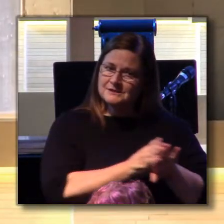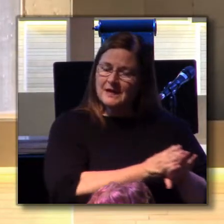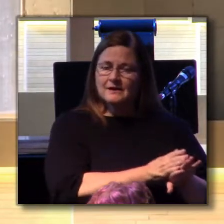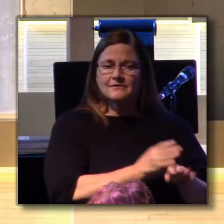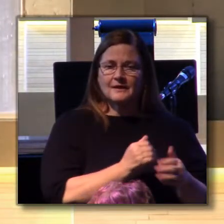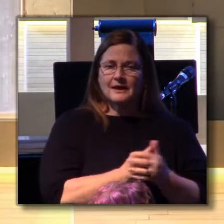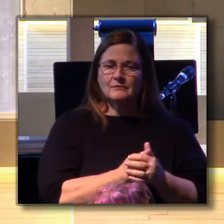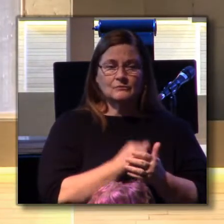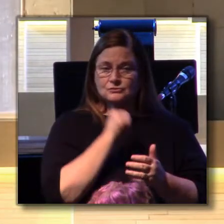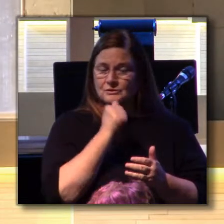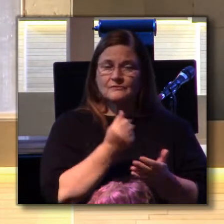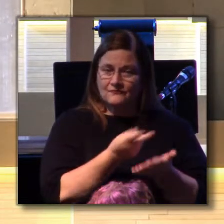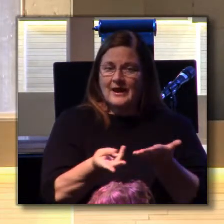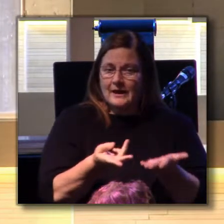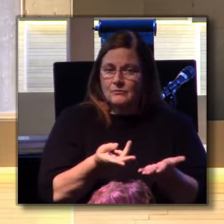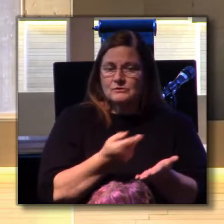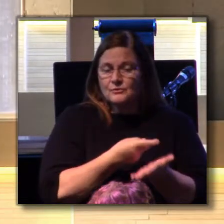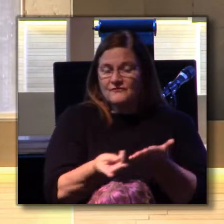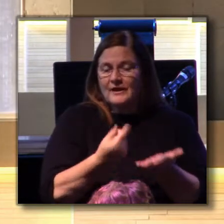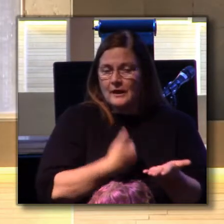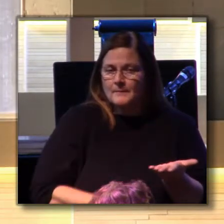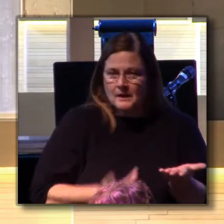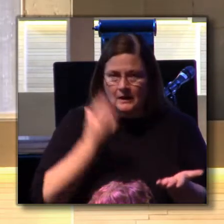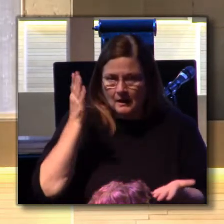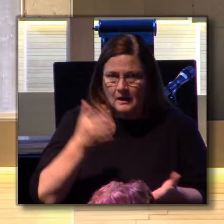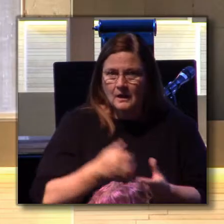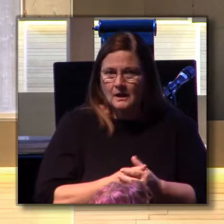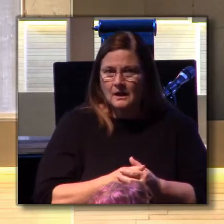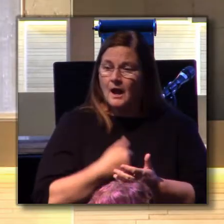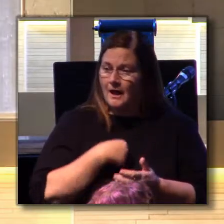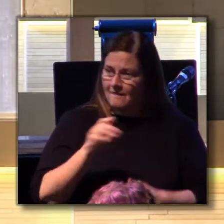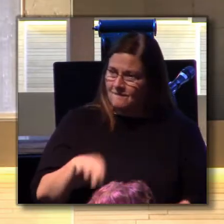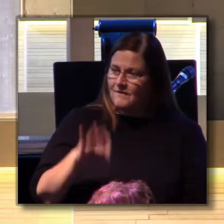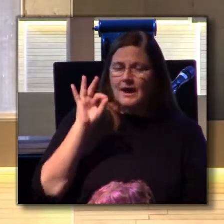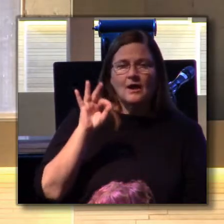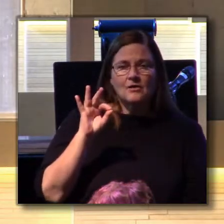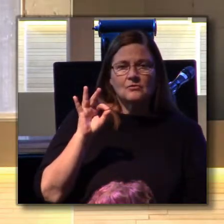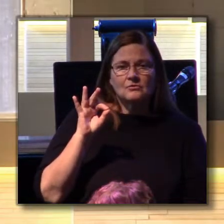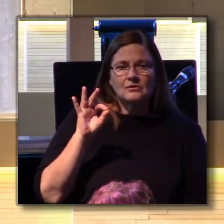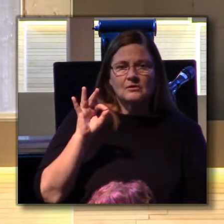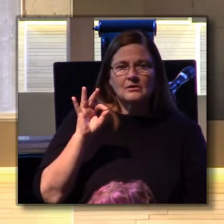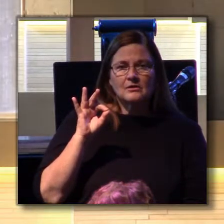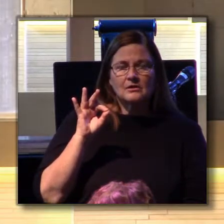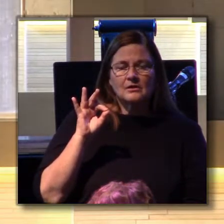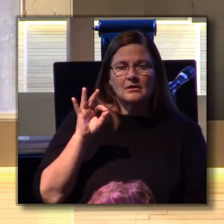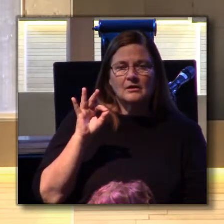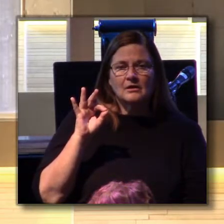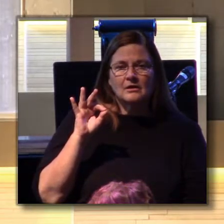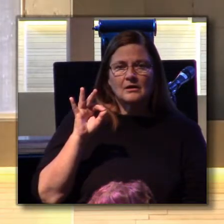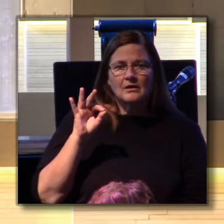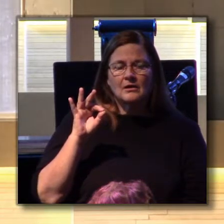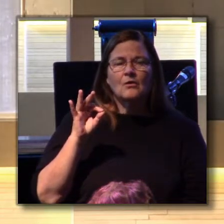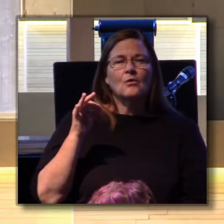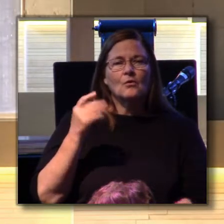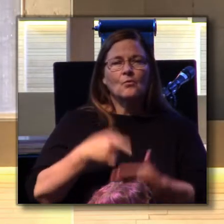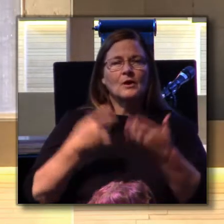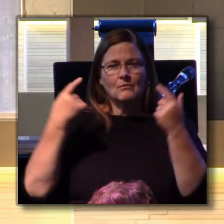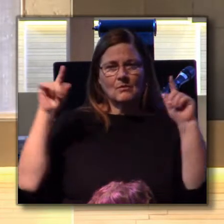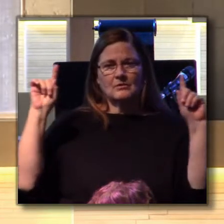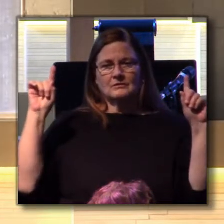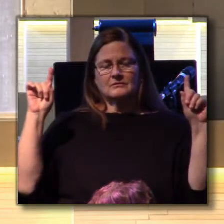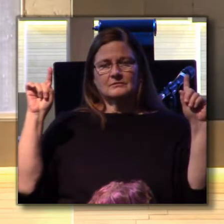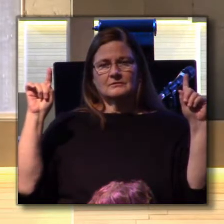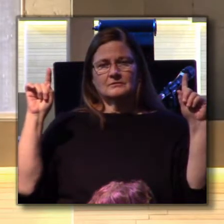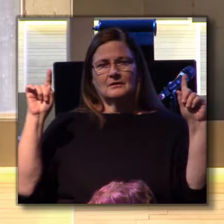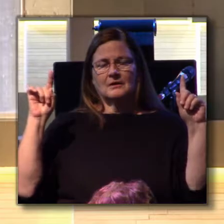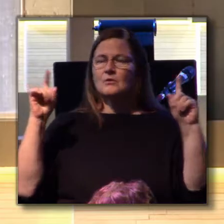that which would fail, ultimately, I found that which would work. I found that which